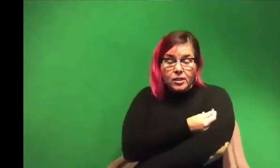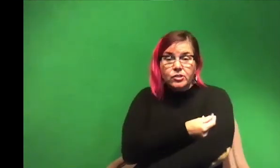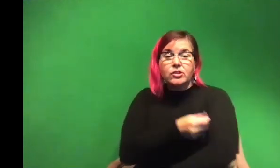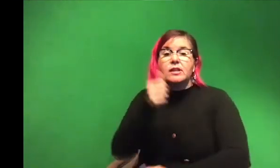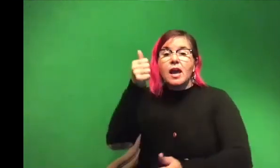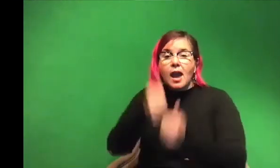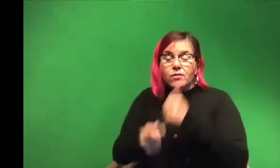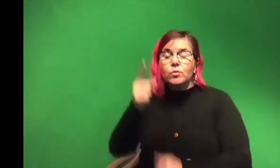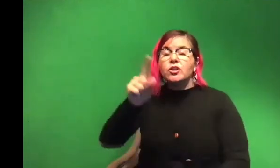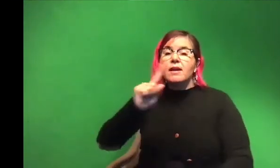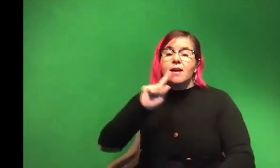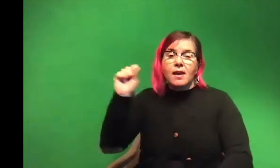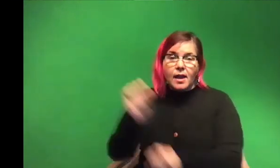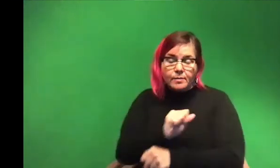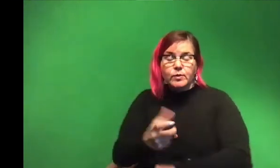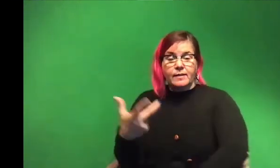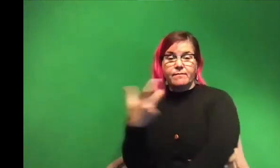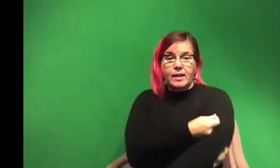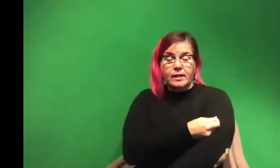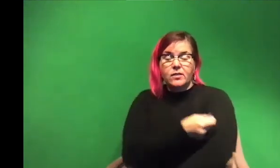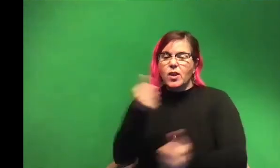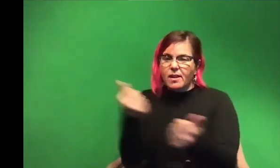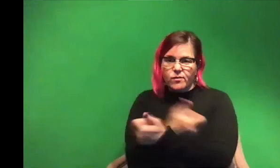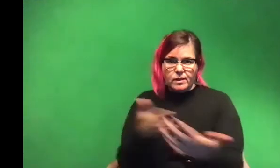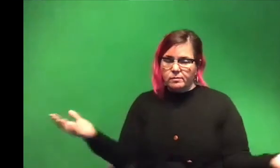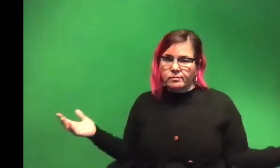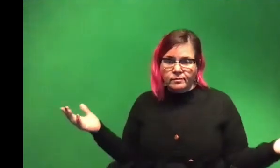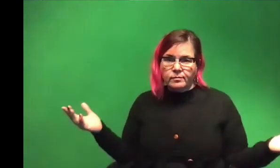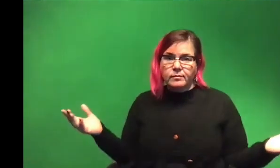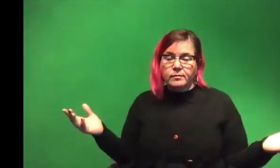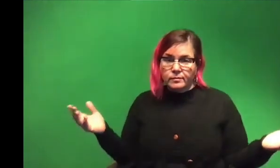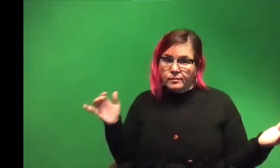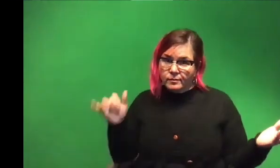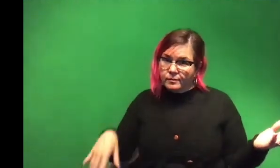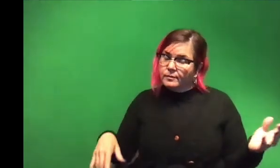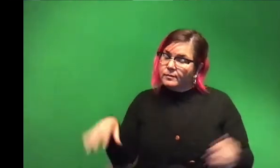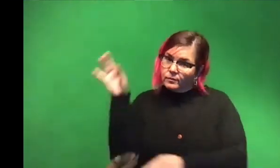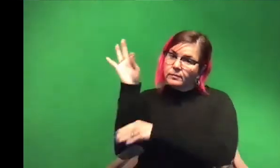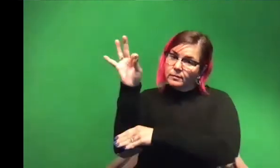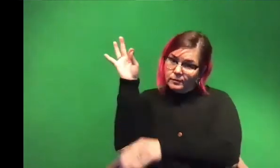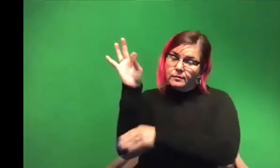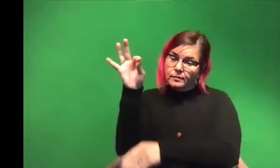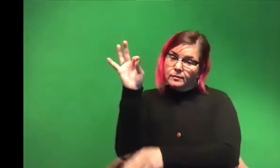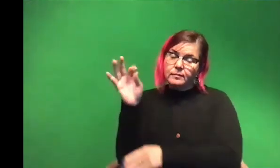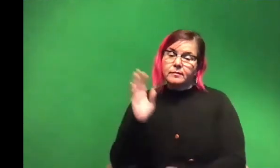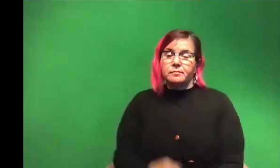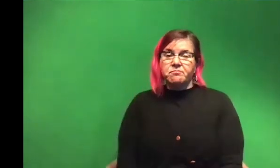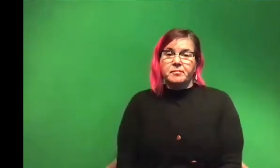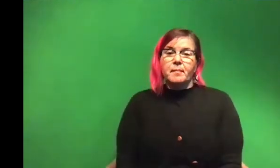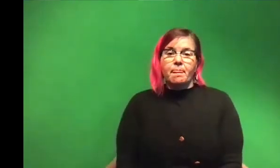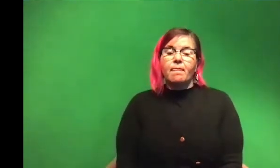Everyone should absolutely get vaccinated for everything. That is my hill to die on. Yeah. On